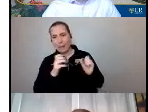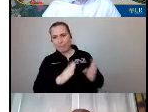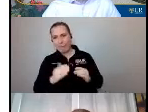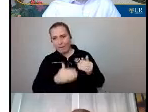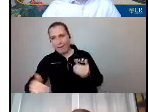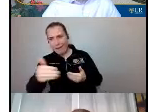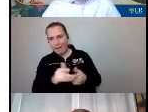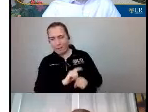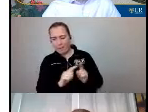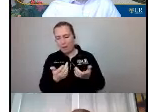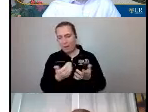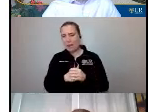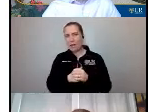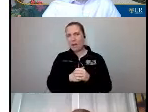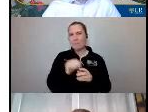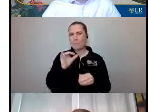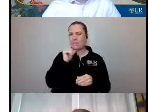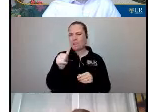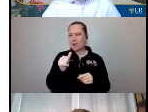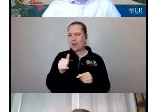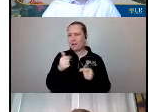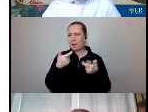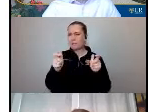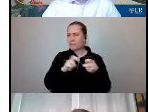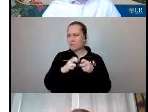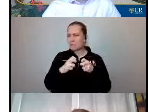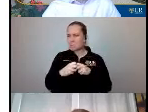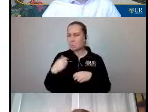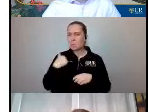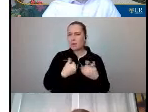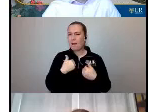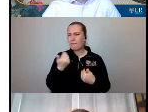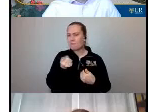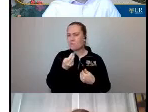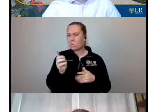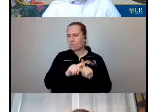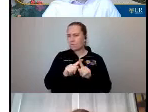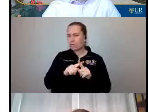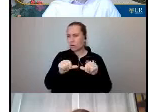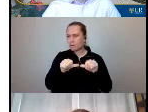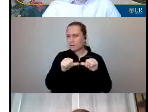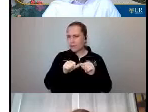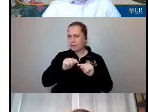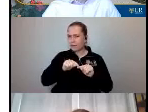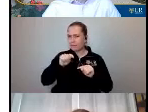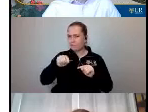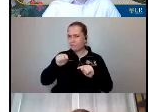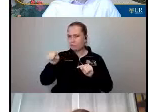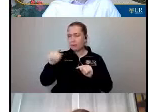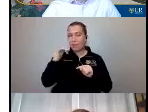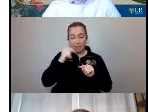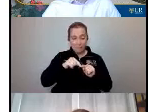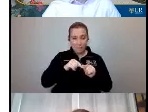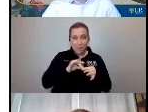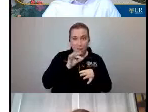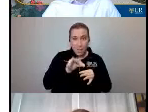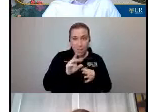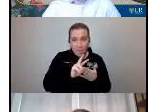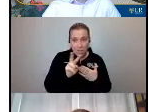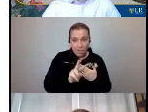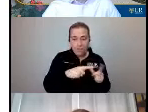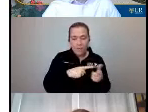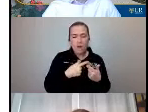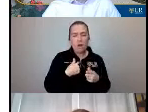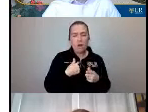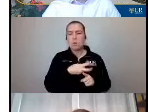see that as being a critical issue. We do have multiple sites of service. So if there's a delay that is, at one site, we